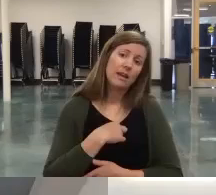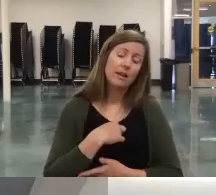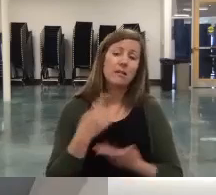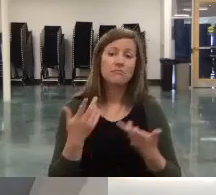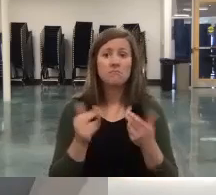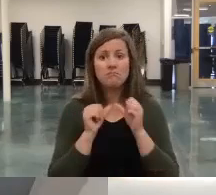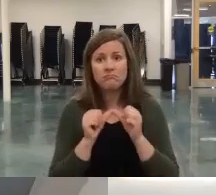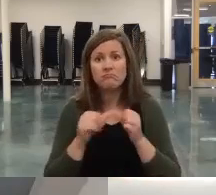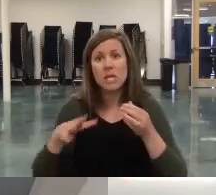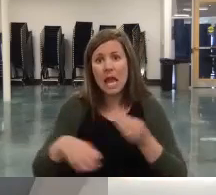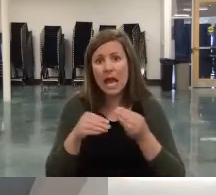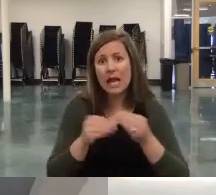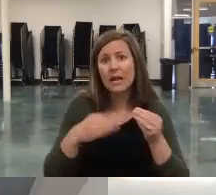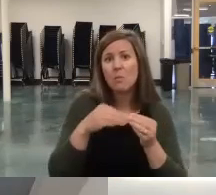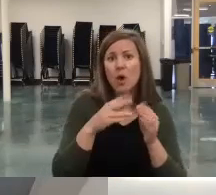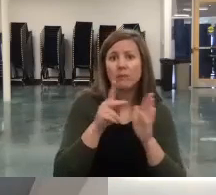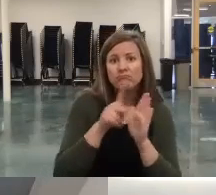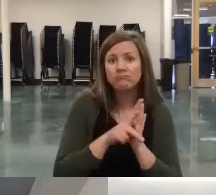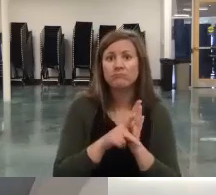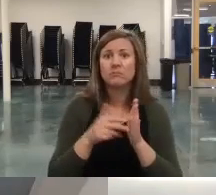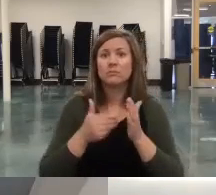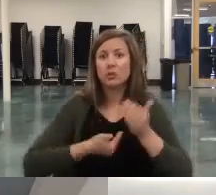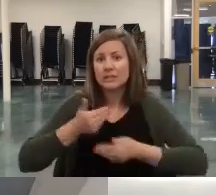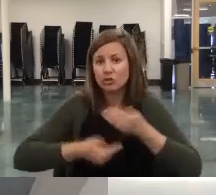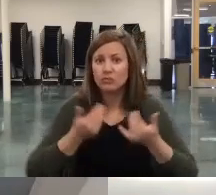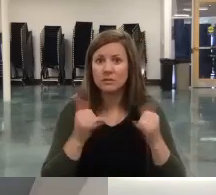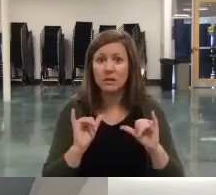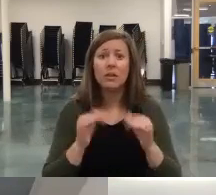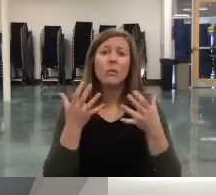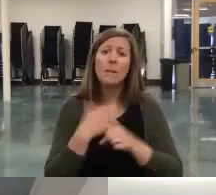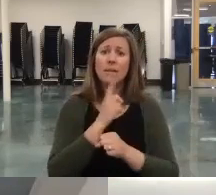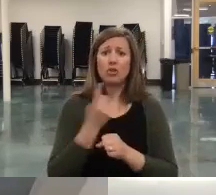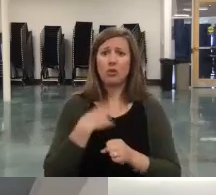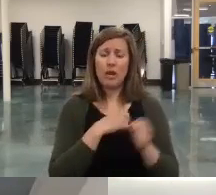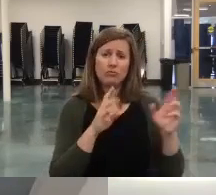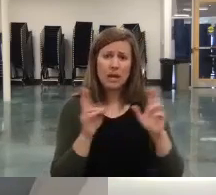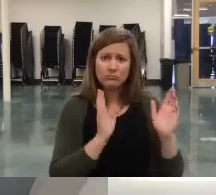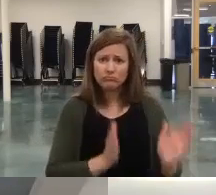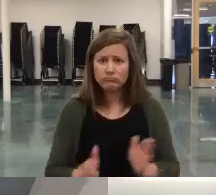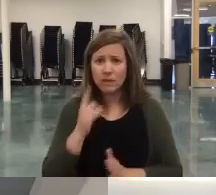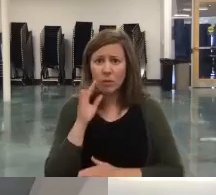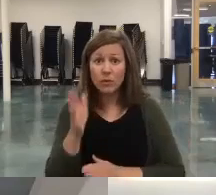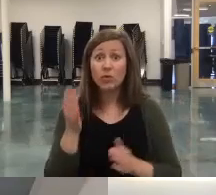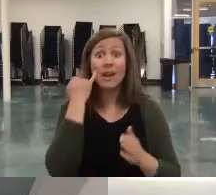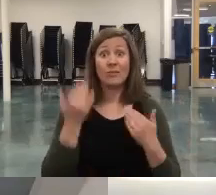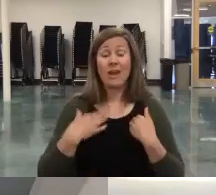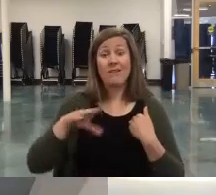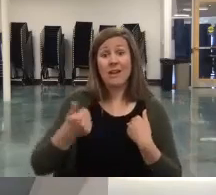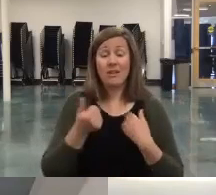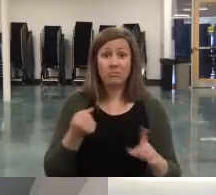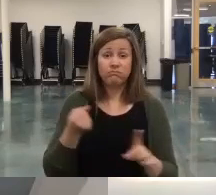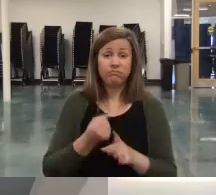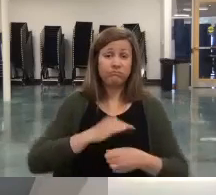adding procedures and policies because we want to prepare for the future. So if we have another outbreak in the